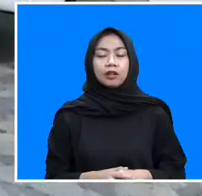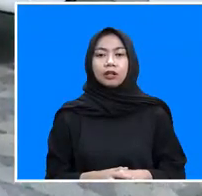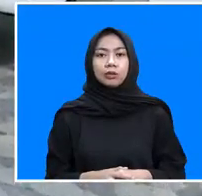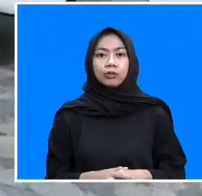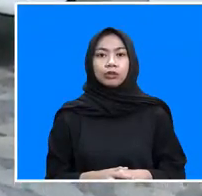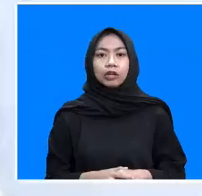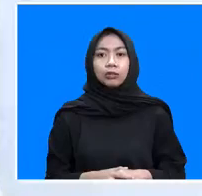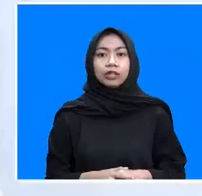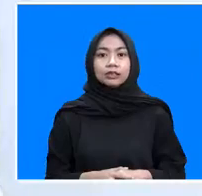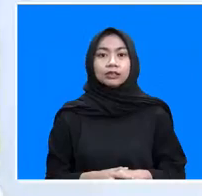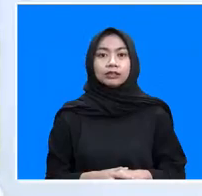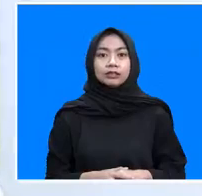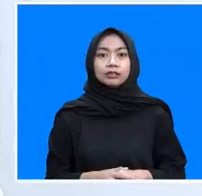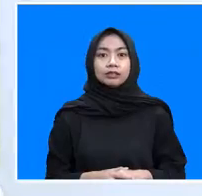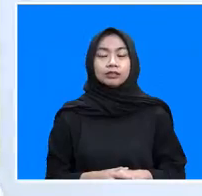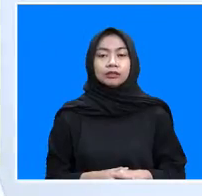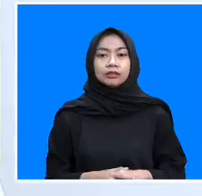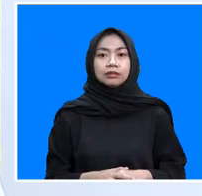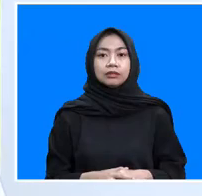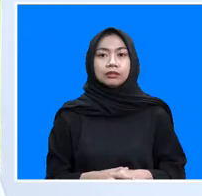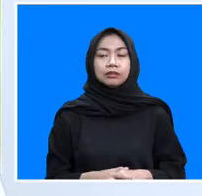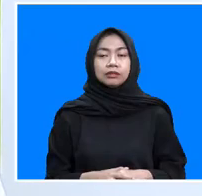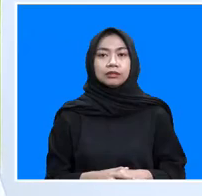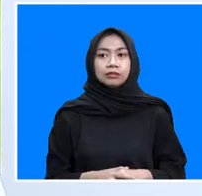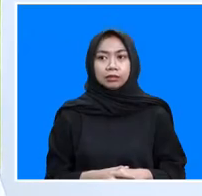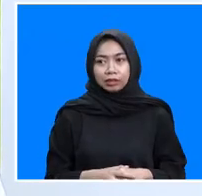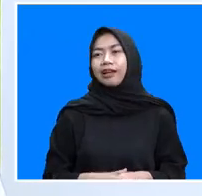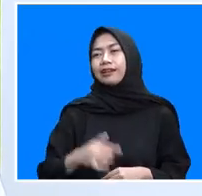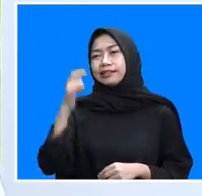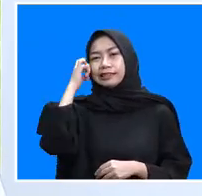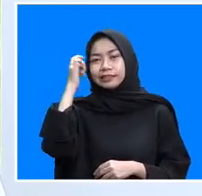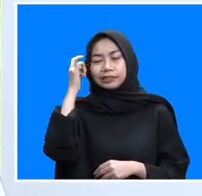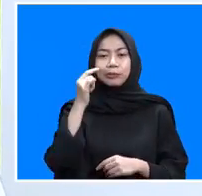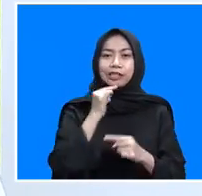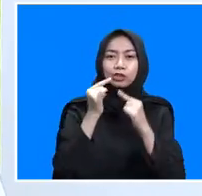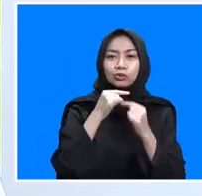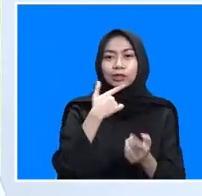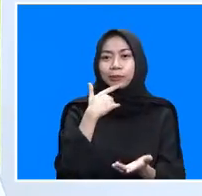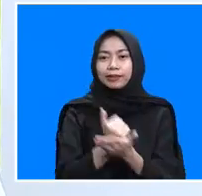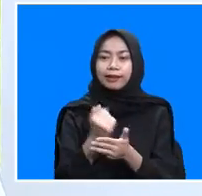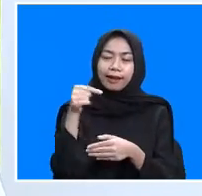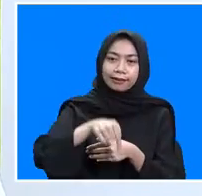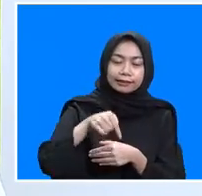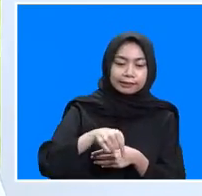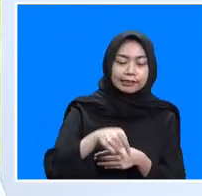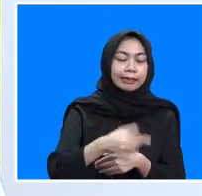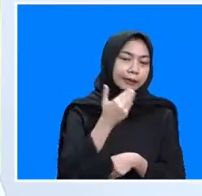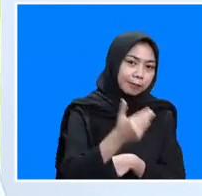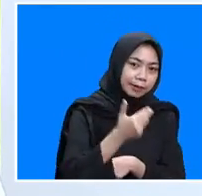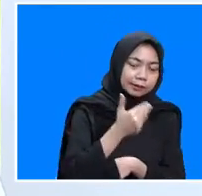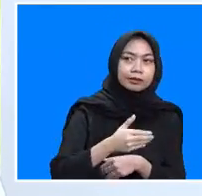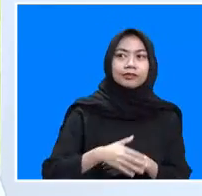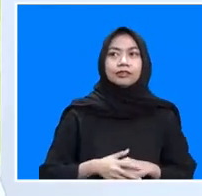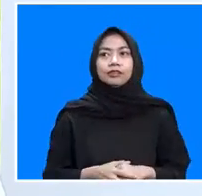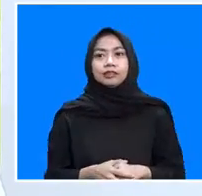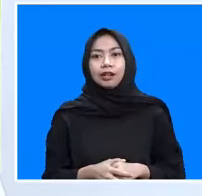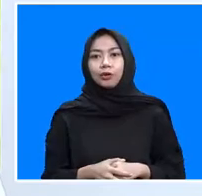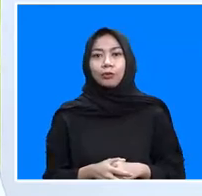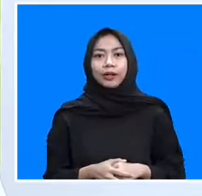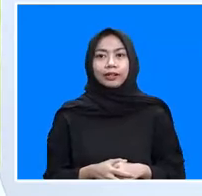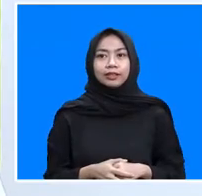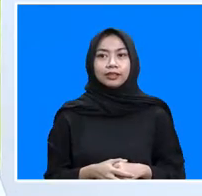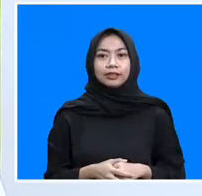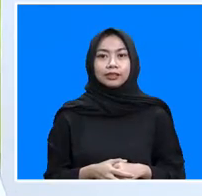inviting Australia and inviting me to be part of this very important discussion today. You know, your